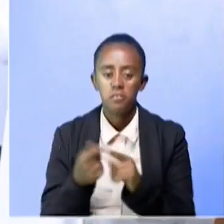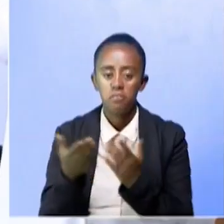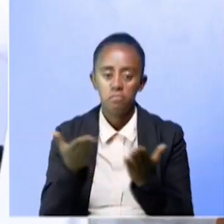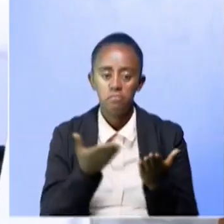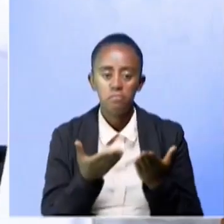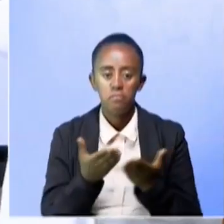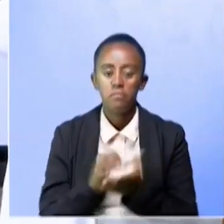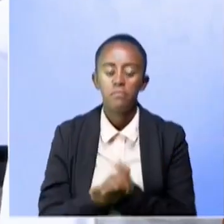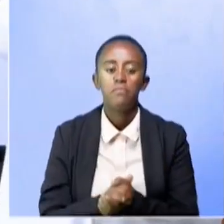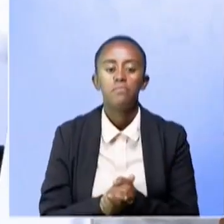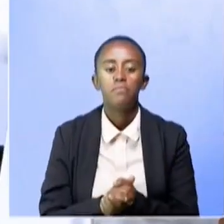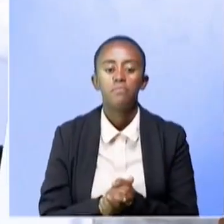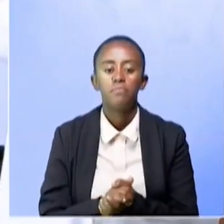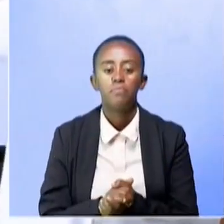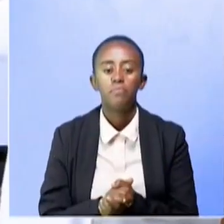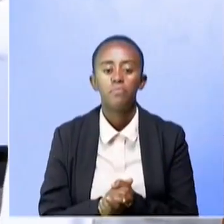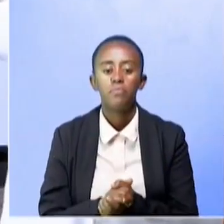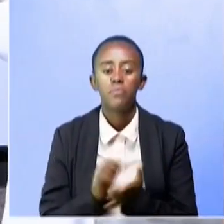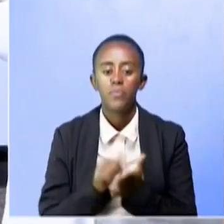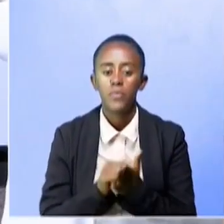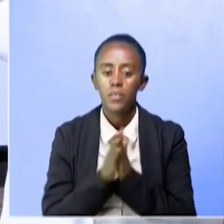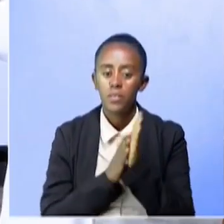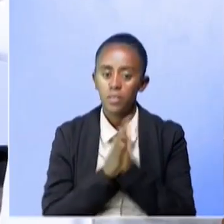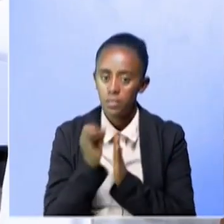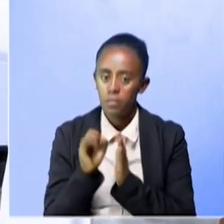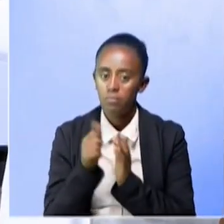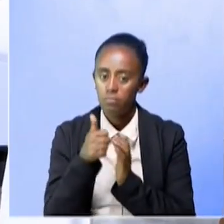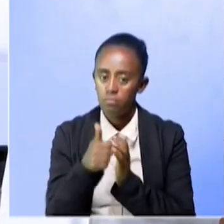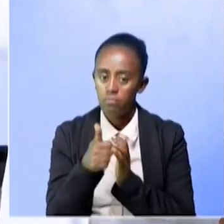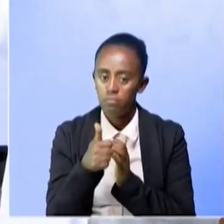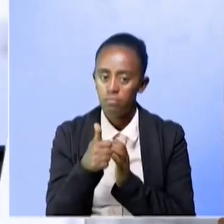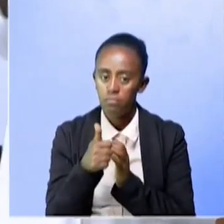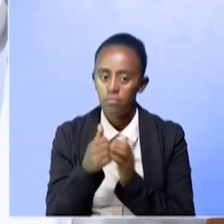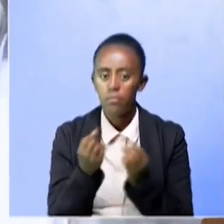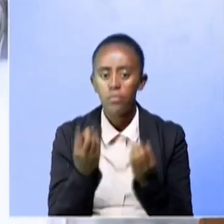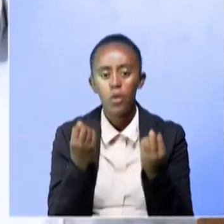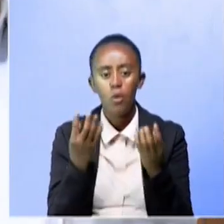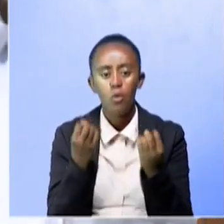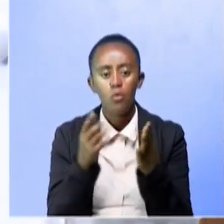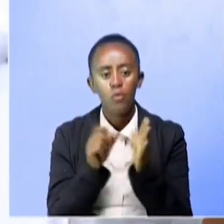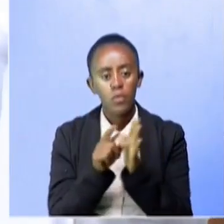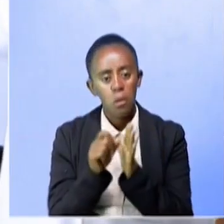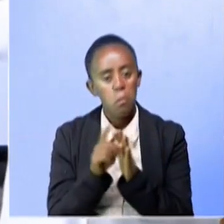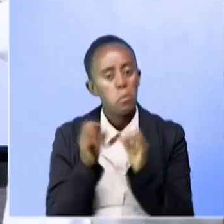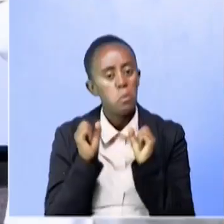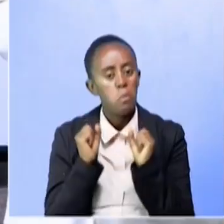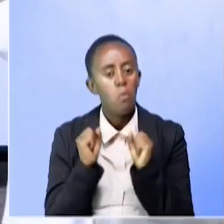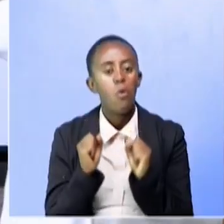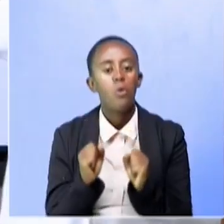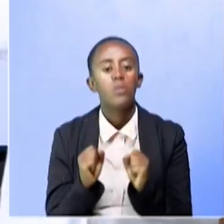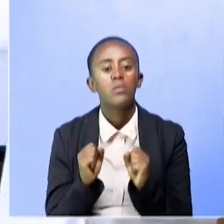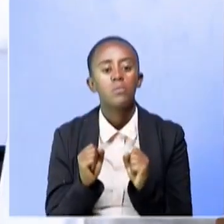Yeah, that's interesting one. A lot of examples are possible here now.